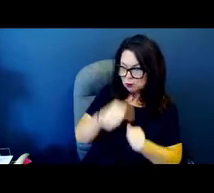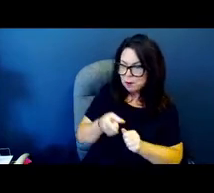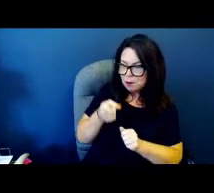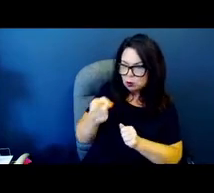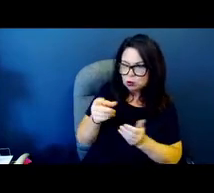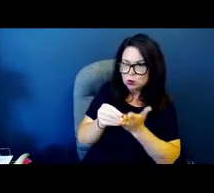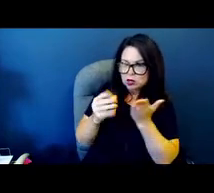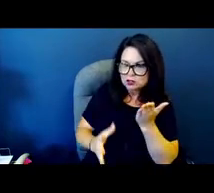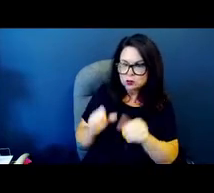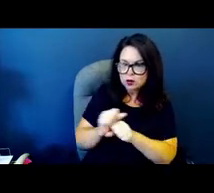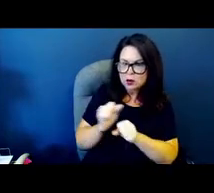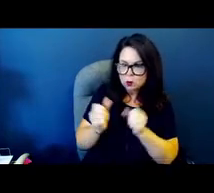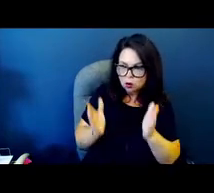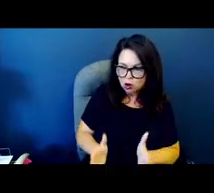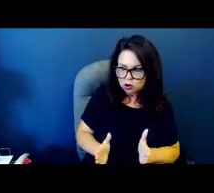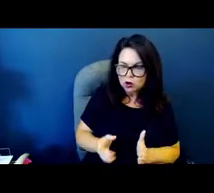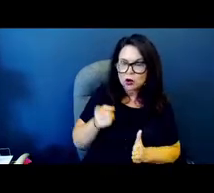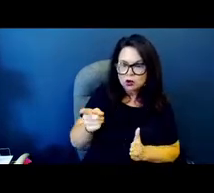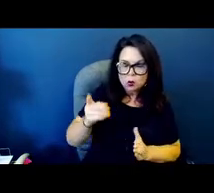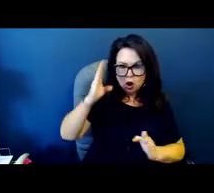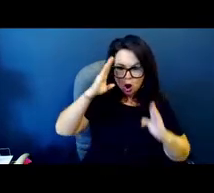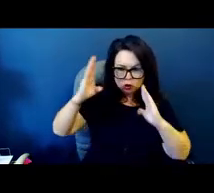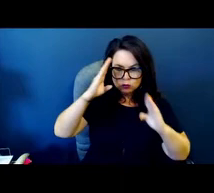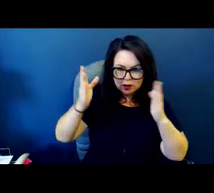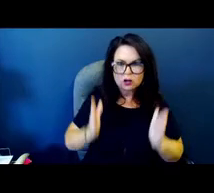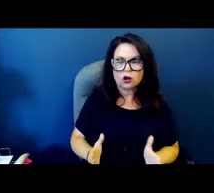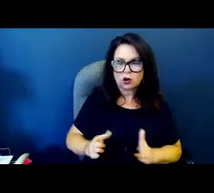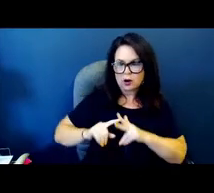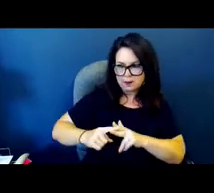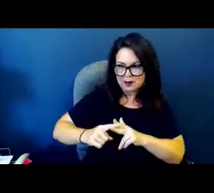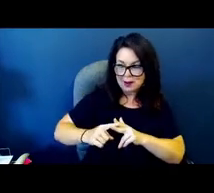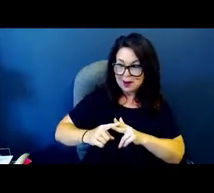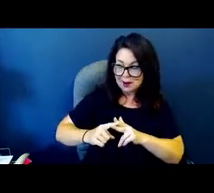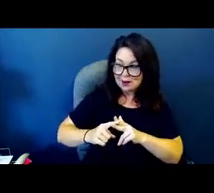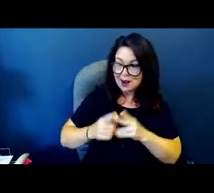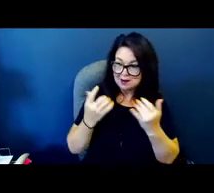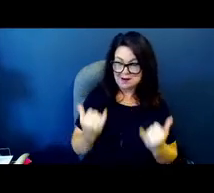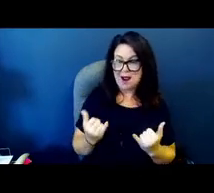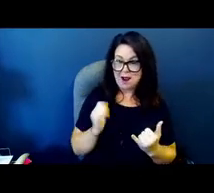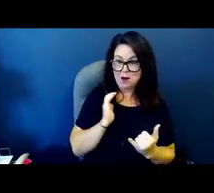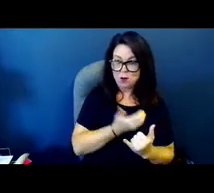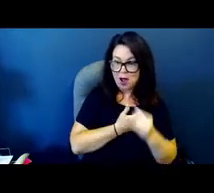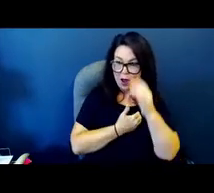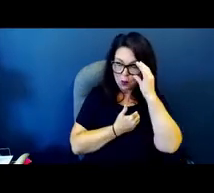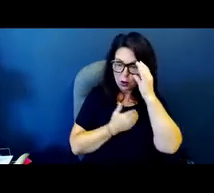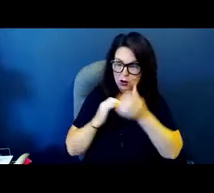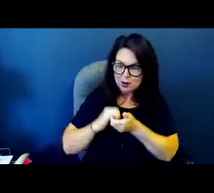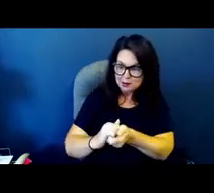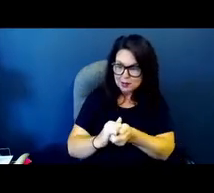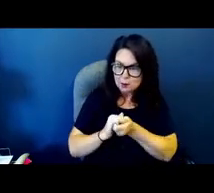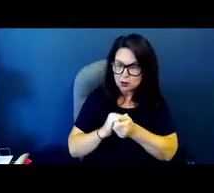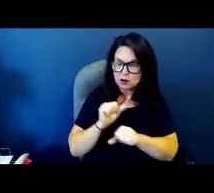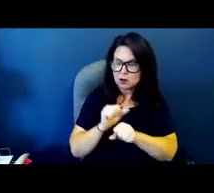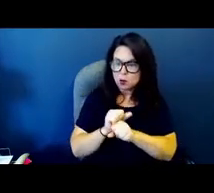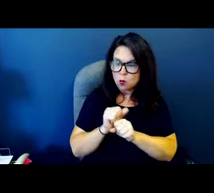at the very beginning. And through our collaborative work, our journey has led us near and far to many different countries